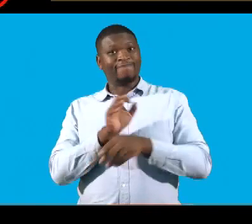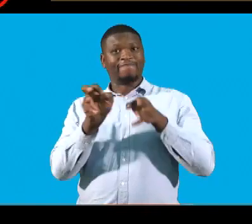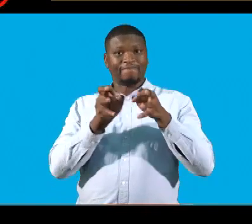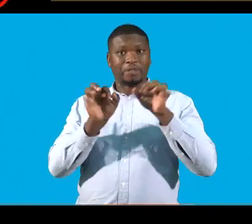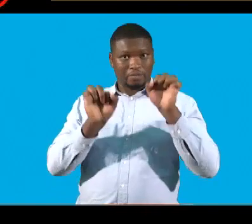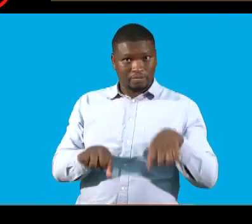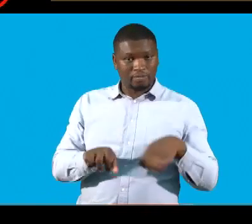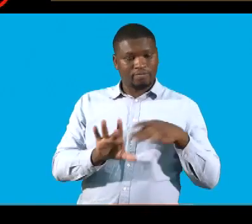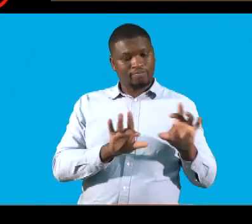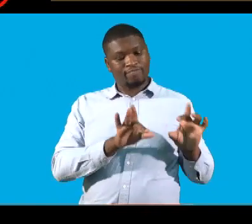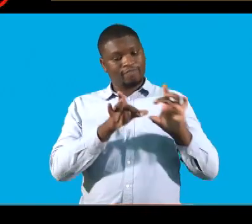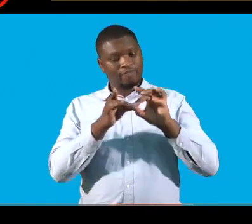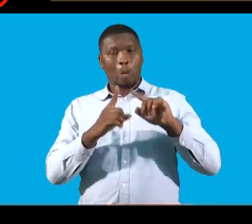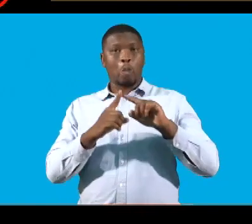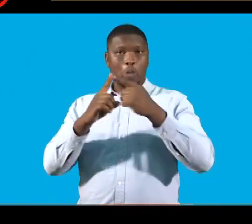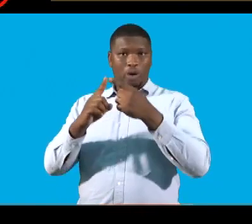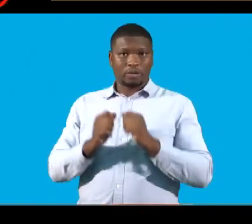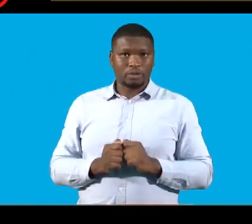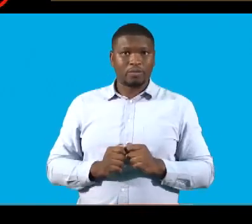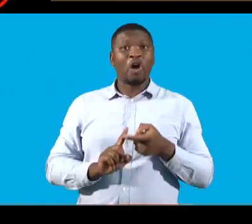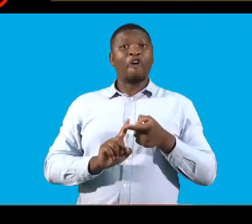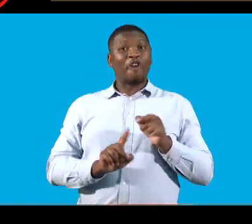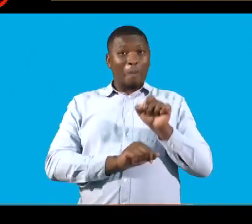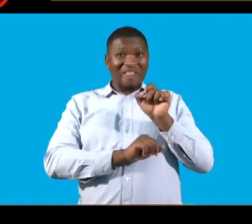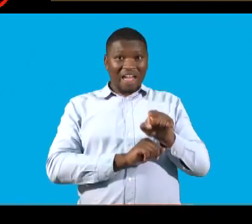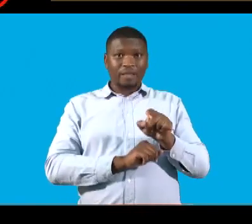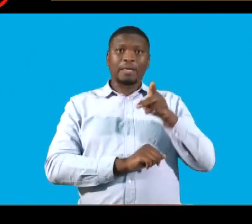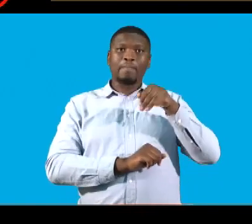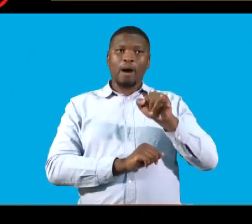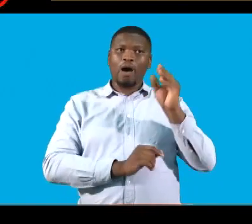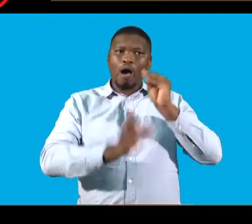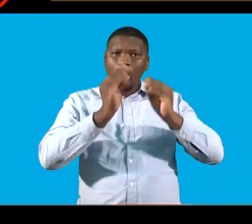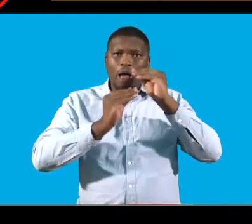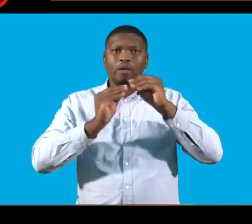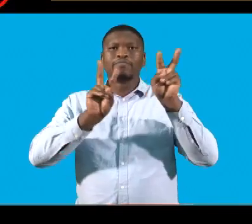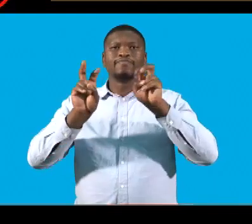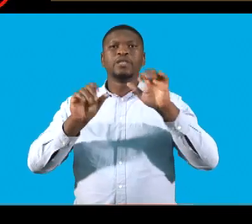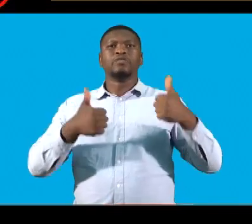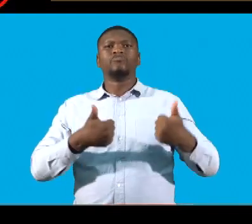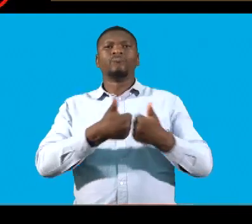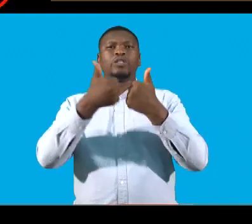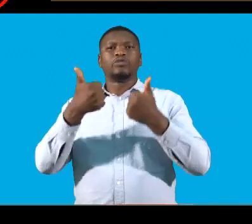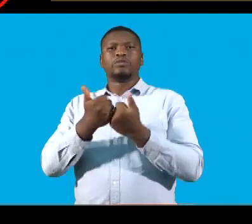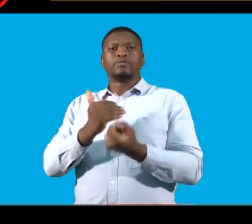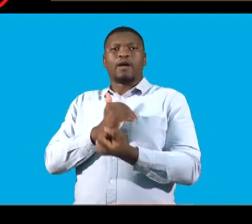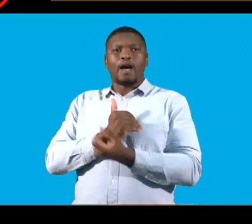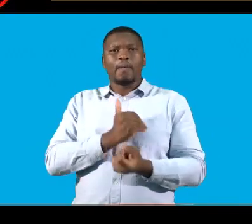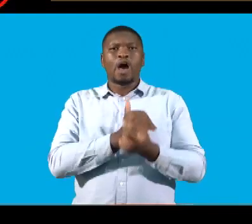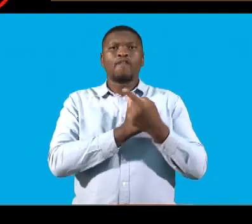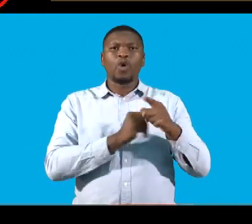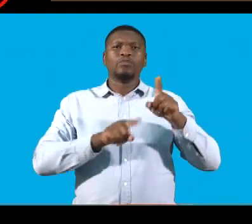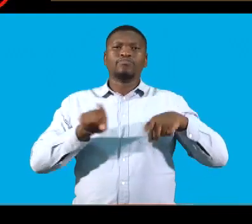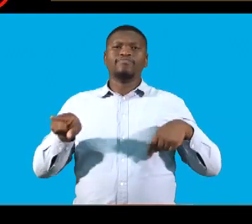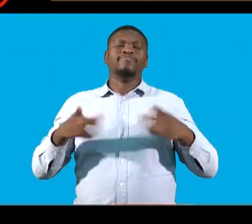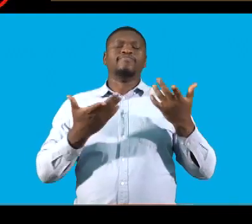a bit further and we are relating it to the point. From this, Pi learns about the danger of